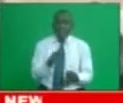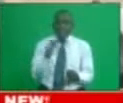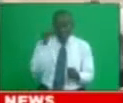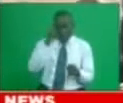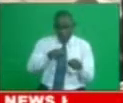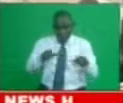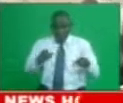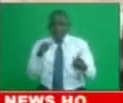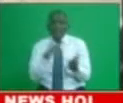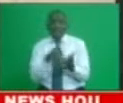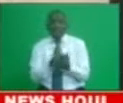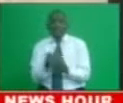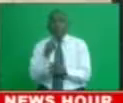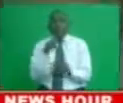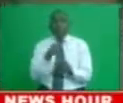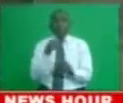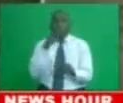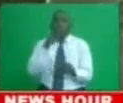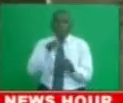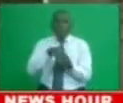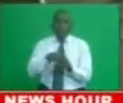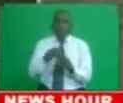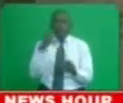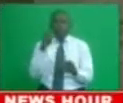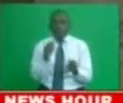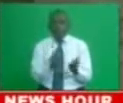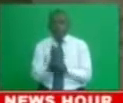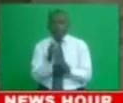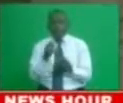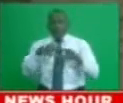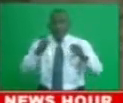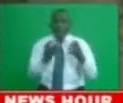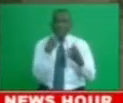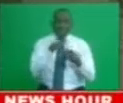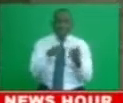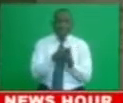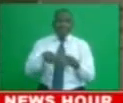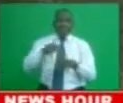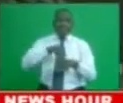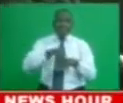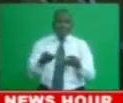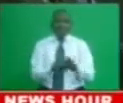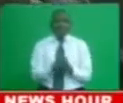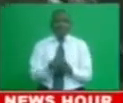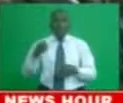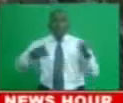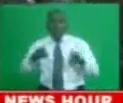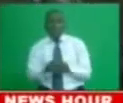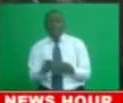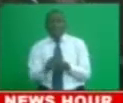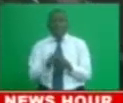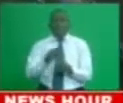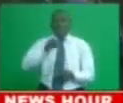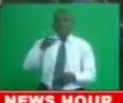government is taking against culprits in alleged corruption cases, like the scandal at the National Service Scheme, the judiciary, and